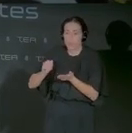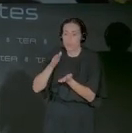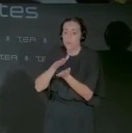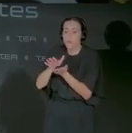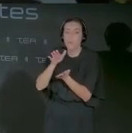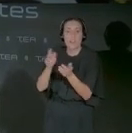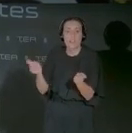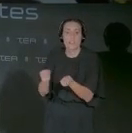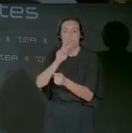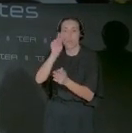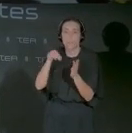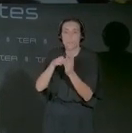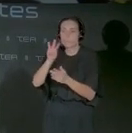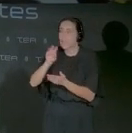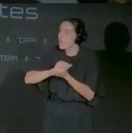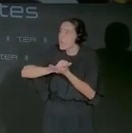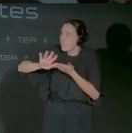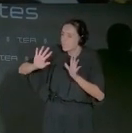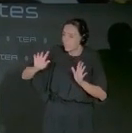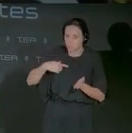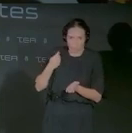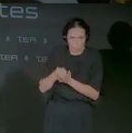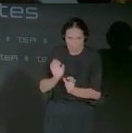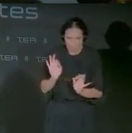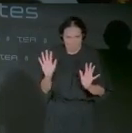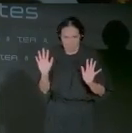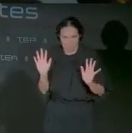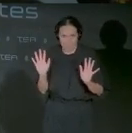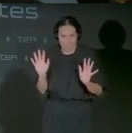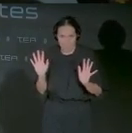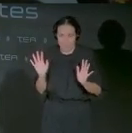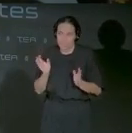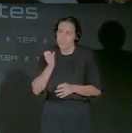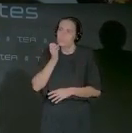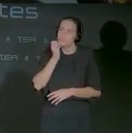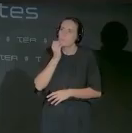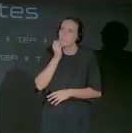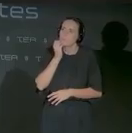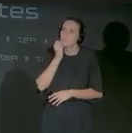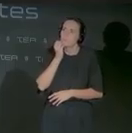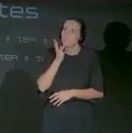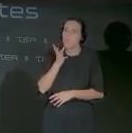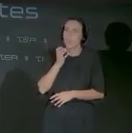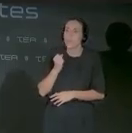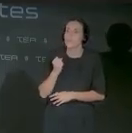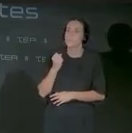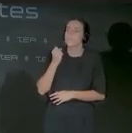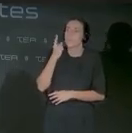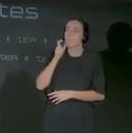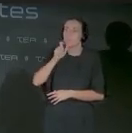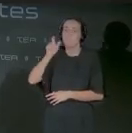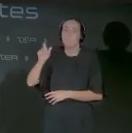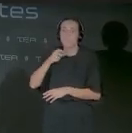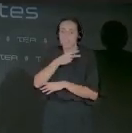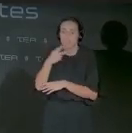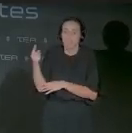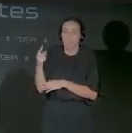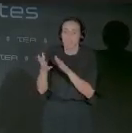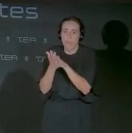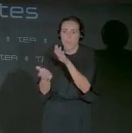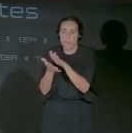the 90s. Well, 100,000 people downloaded it in 2 weeks after I made it free, so... If only they'd paid me, I wouldn't be